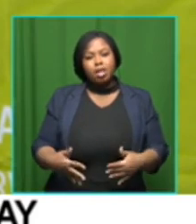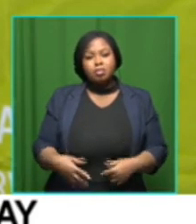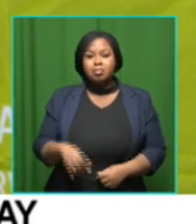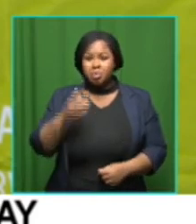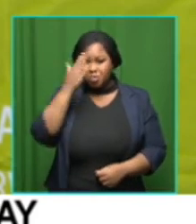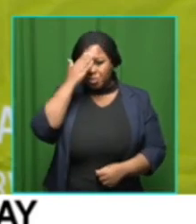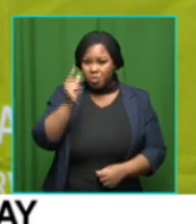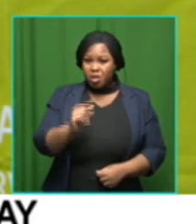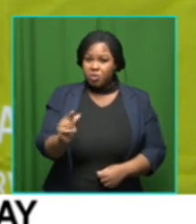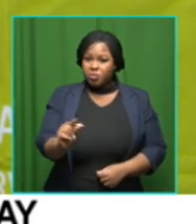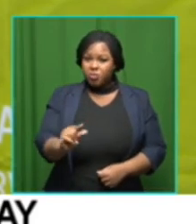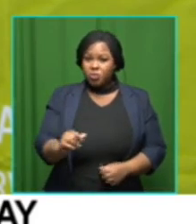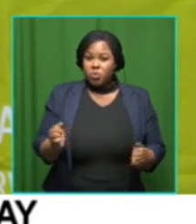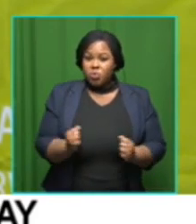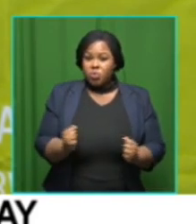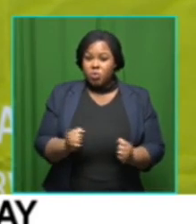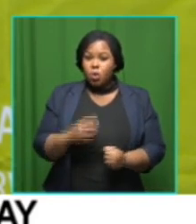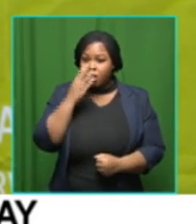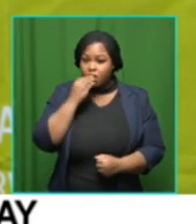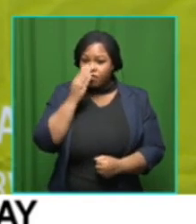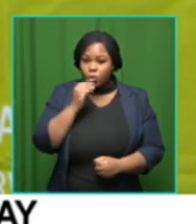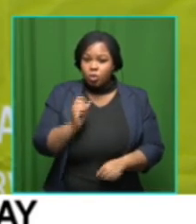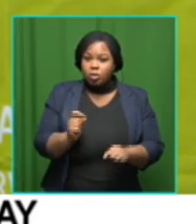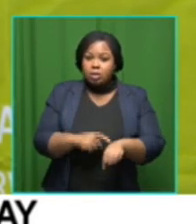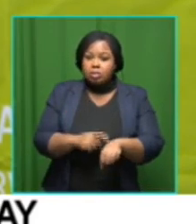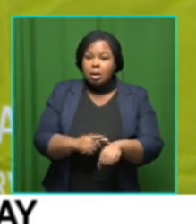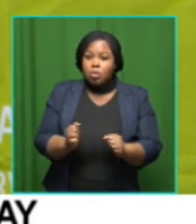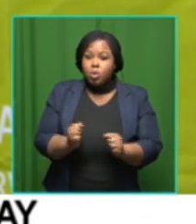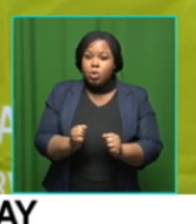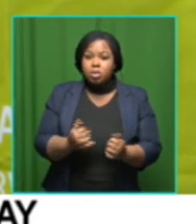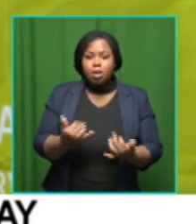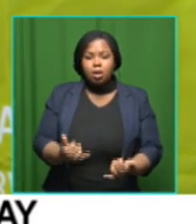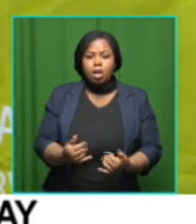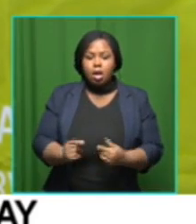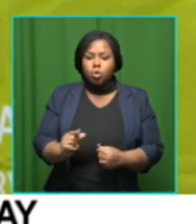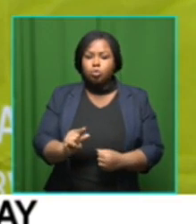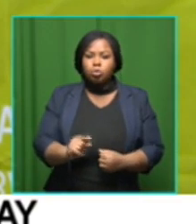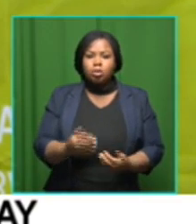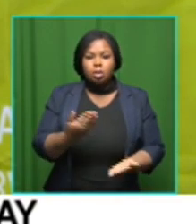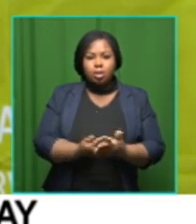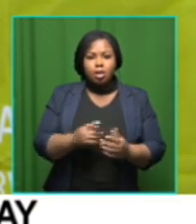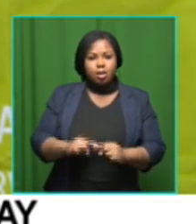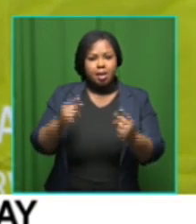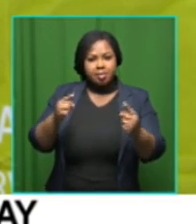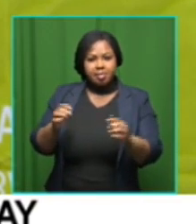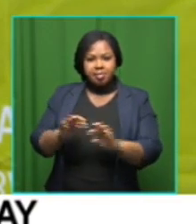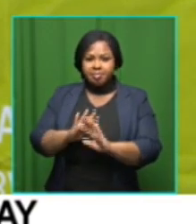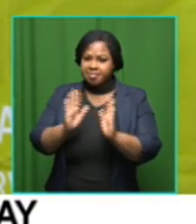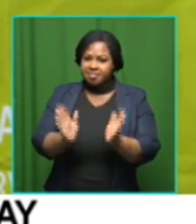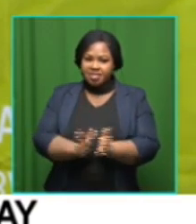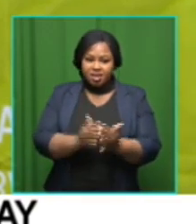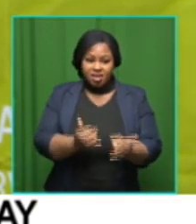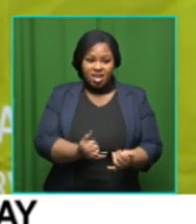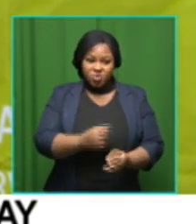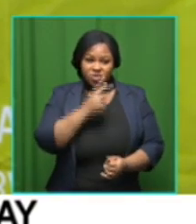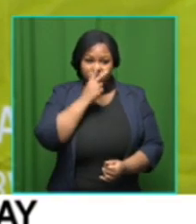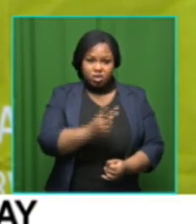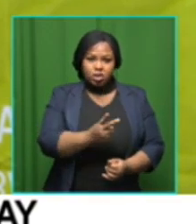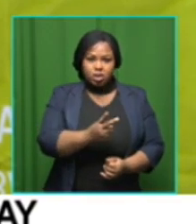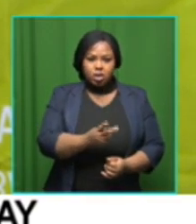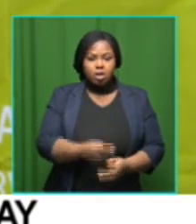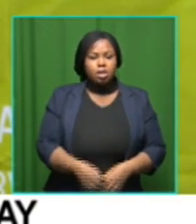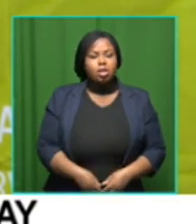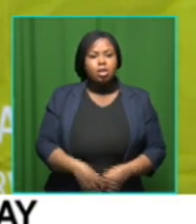coming, you may get a very different issue wherein what we are seeing now can actually be immediately